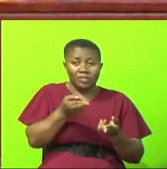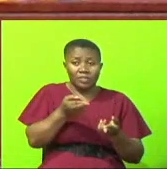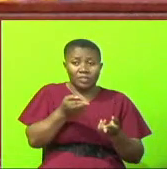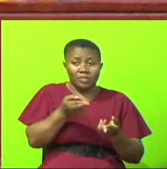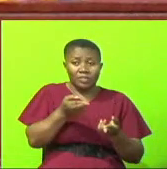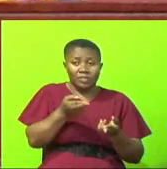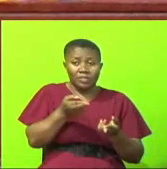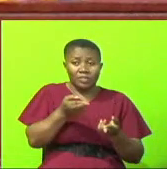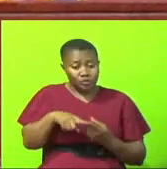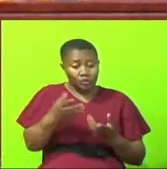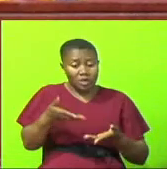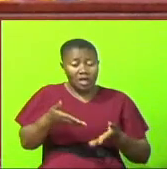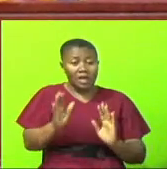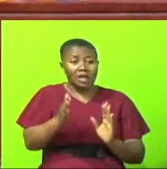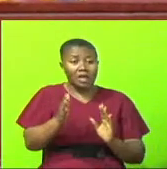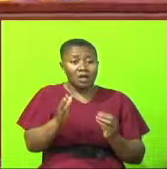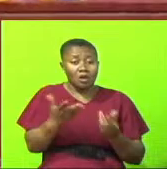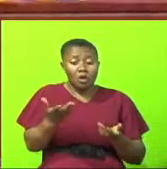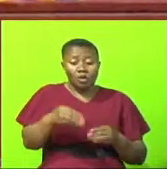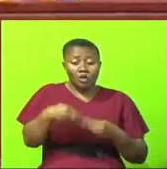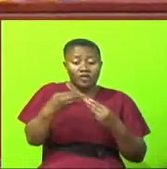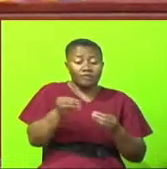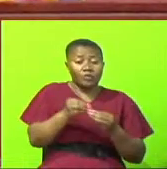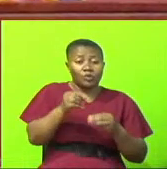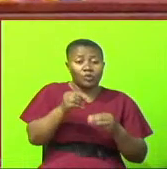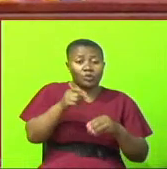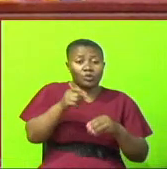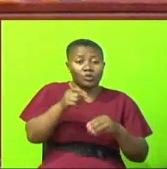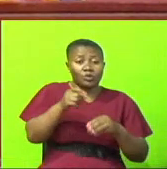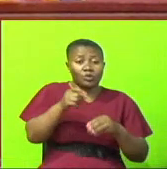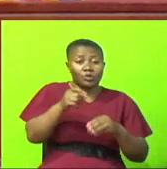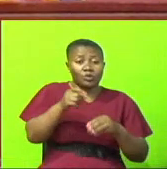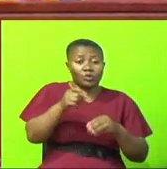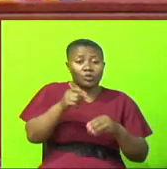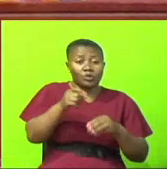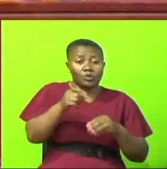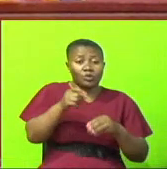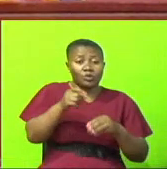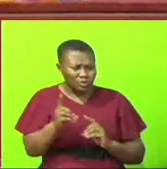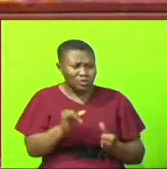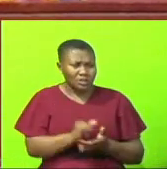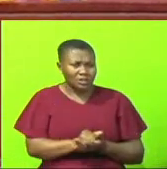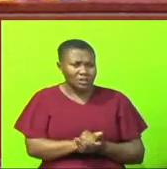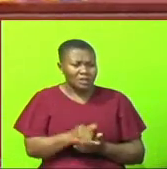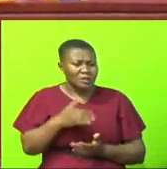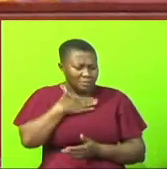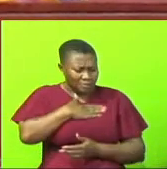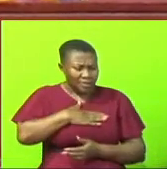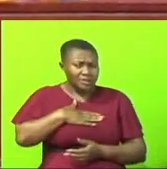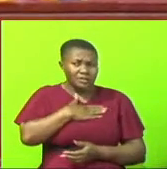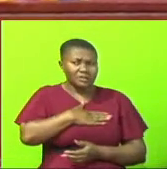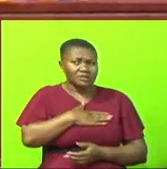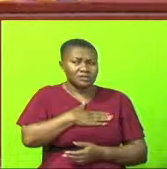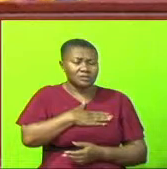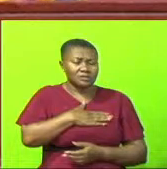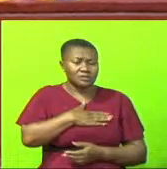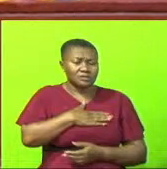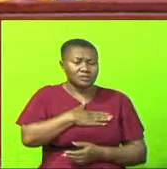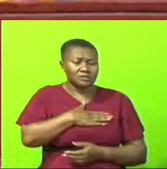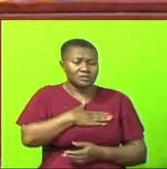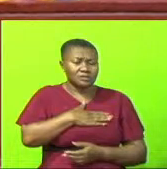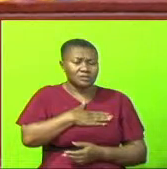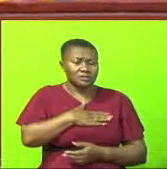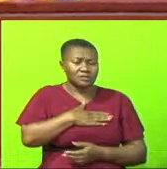time to delve into it, I will do so. So please, let's have some order. The Honorable